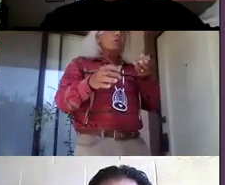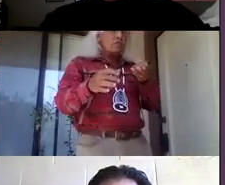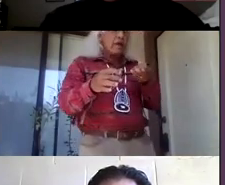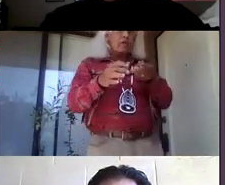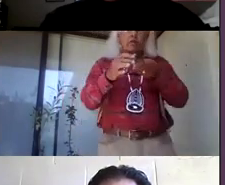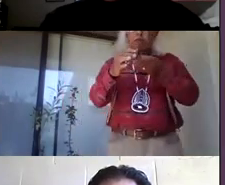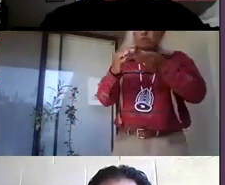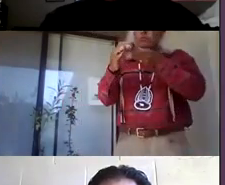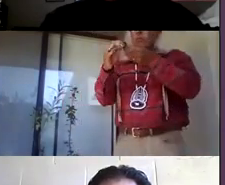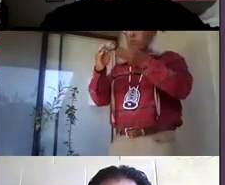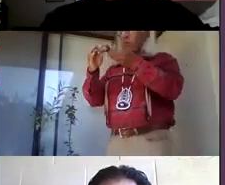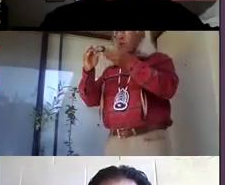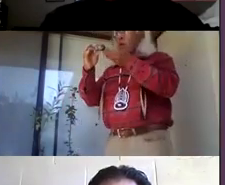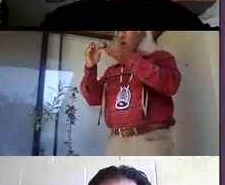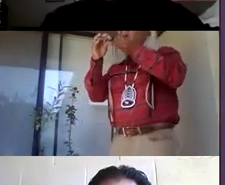to the south,